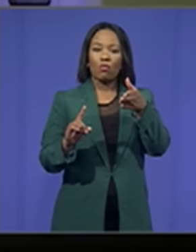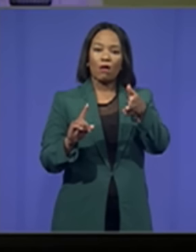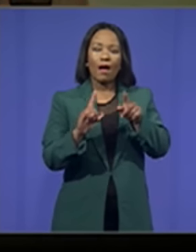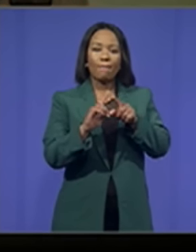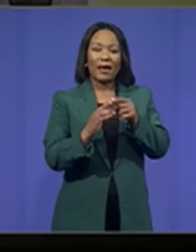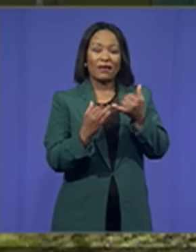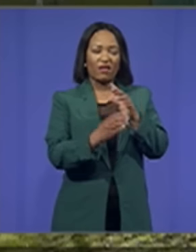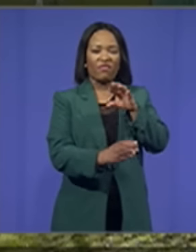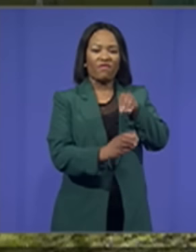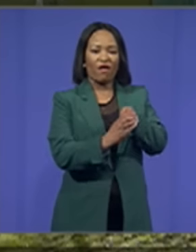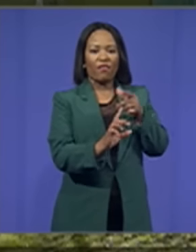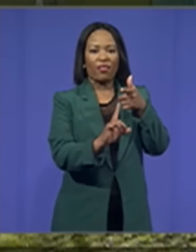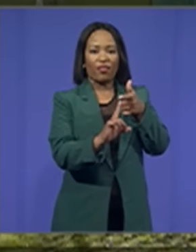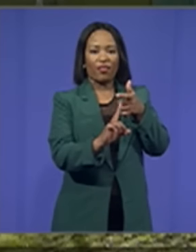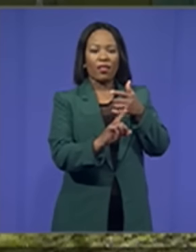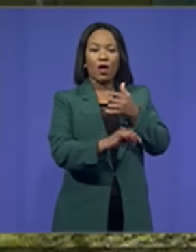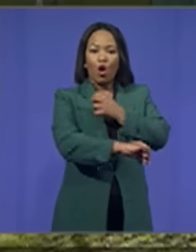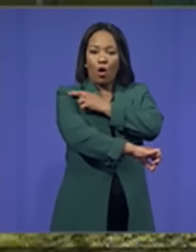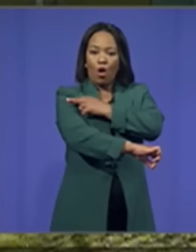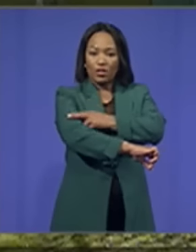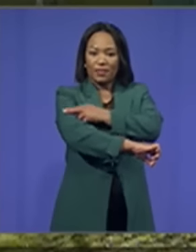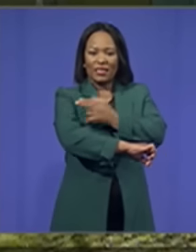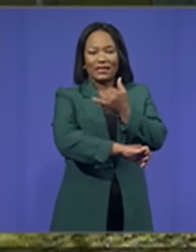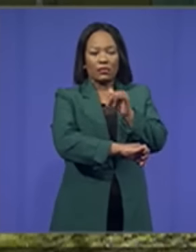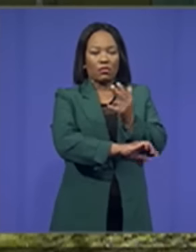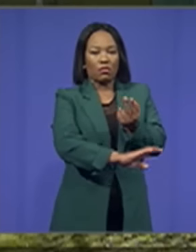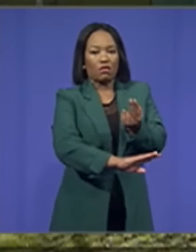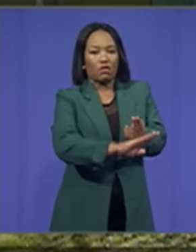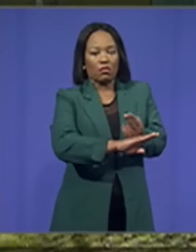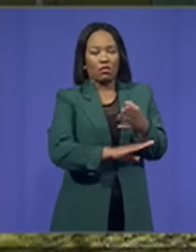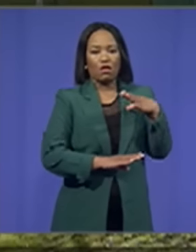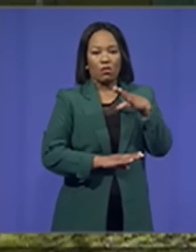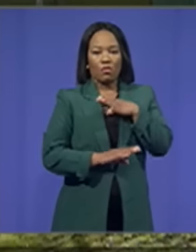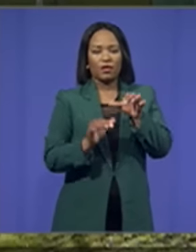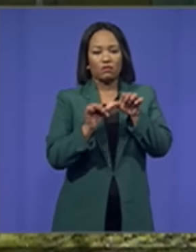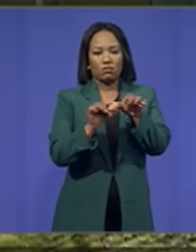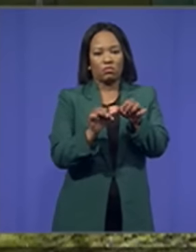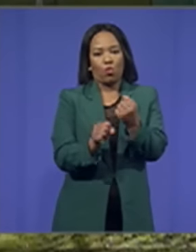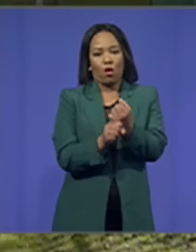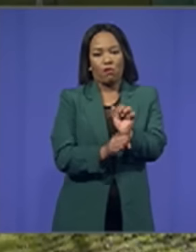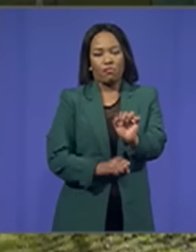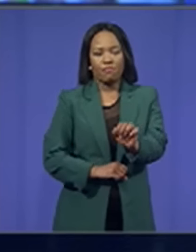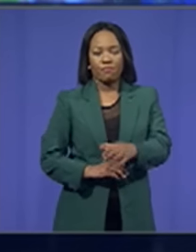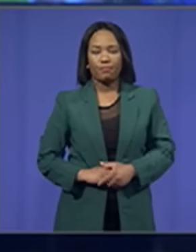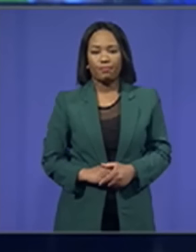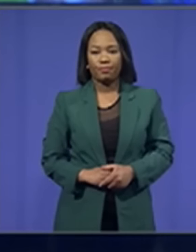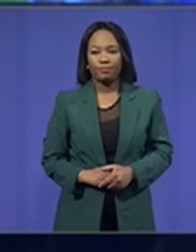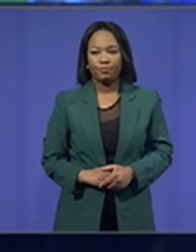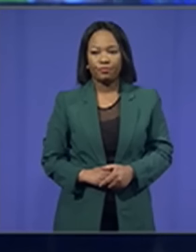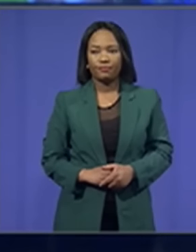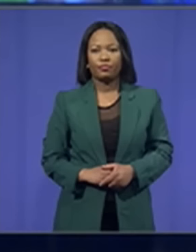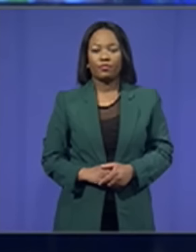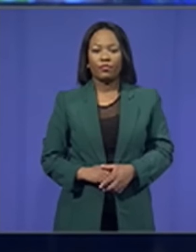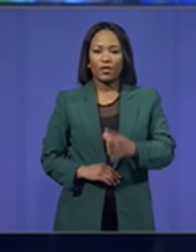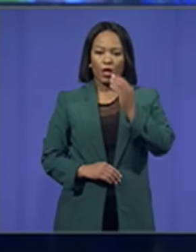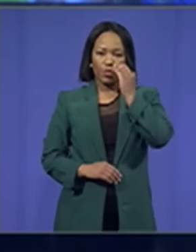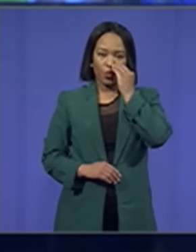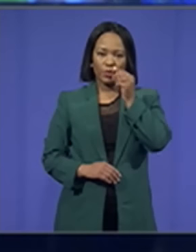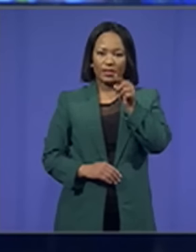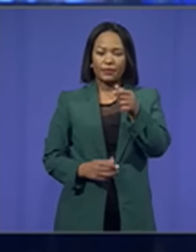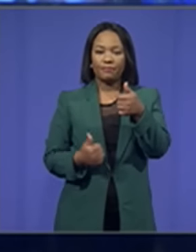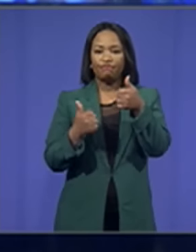ya bothungwa mme o ntse a le sepetlele. Komishini e tswela pele ka mosebetsi wa yona. Mo ditaba tse monate ke